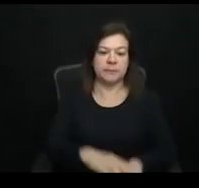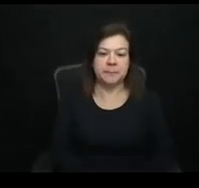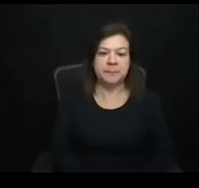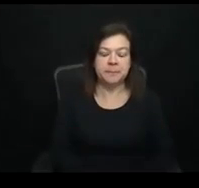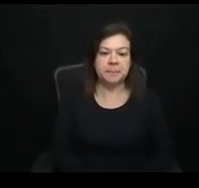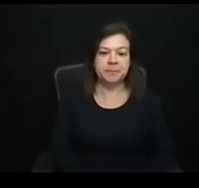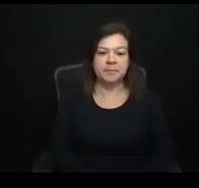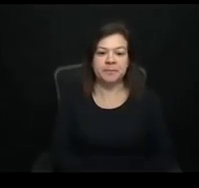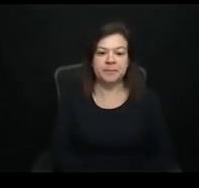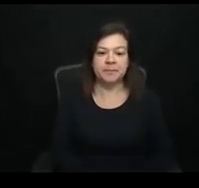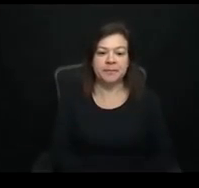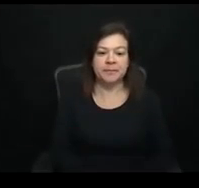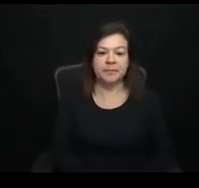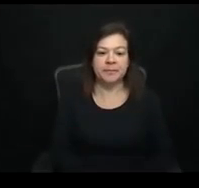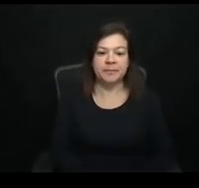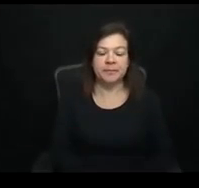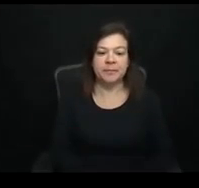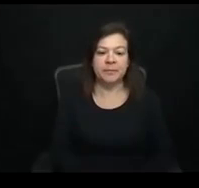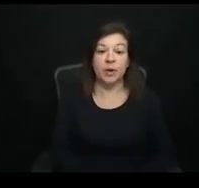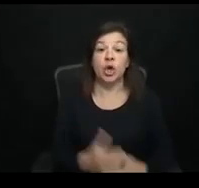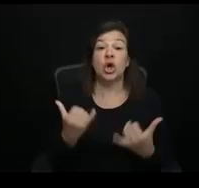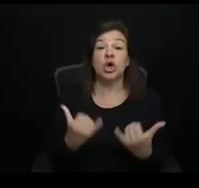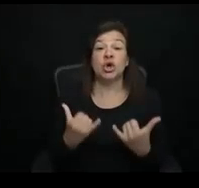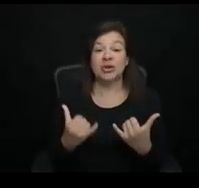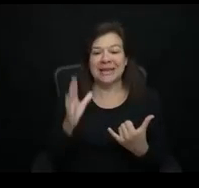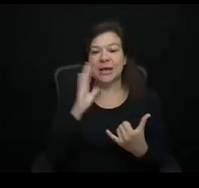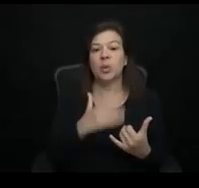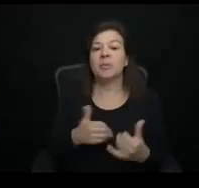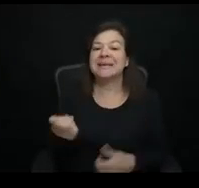Currently, I can tell you that it's going to be days, not weeks.